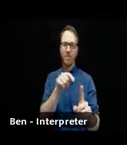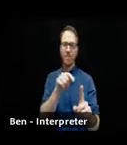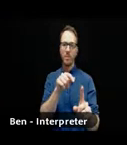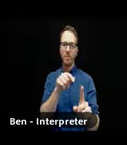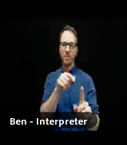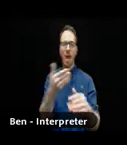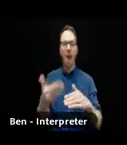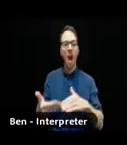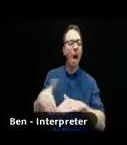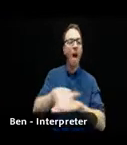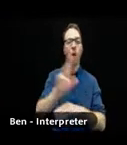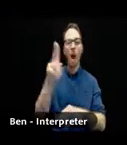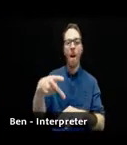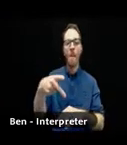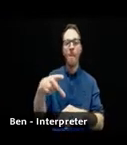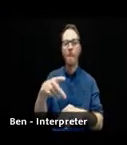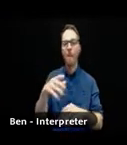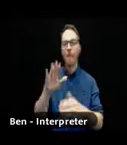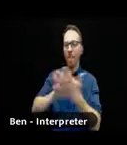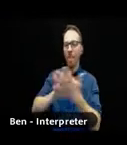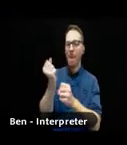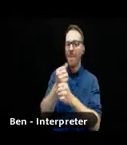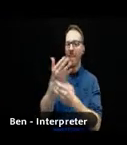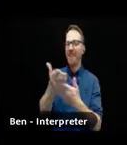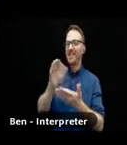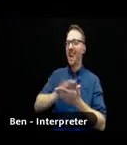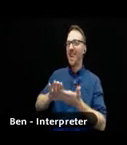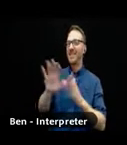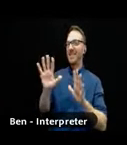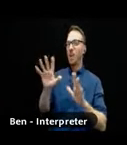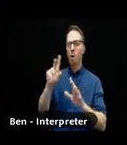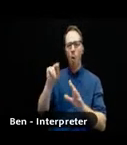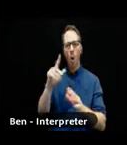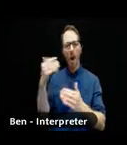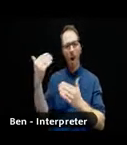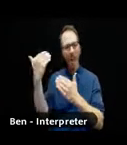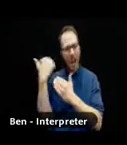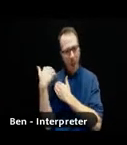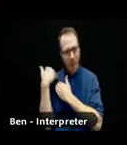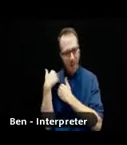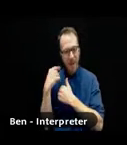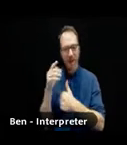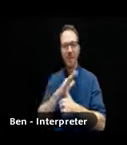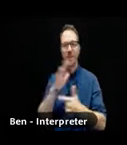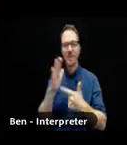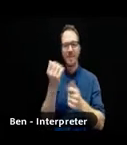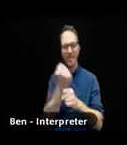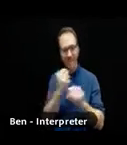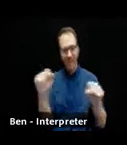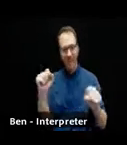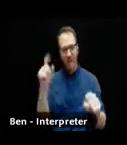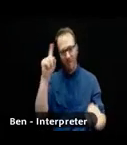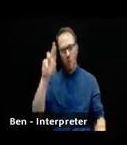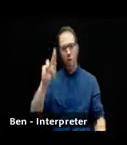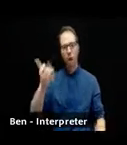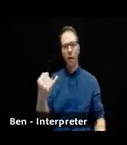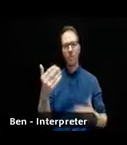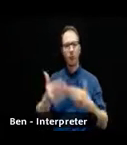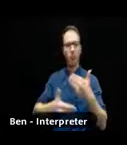covering things up or making things nice, that we really are about accountability and safety in restorative justice processes